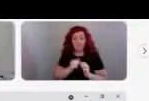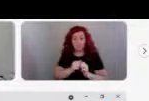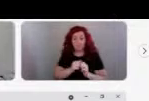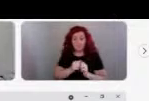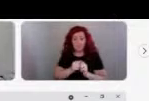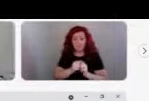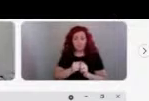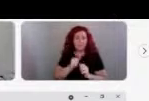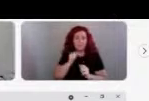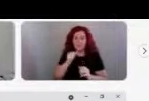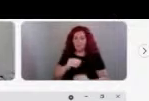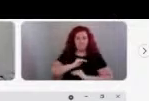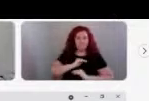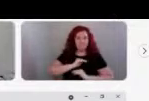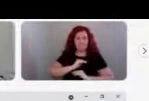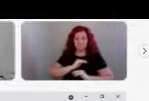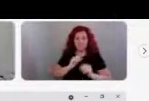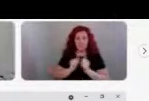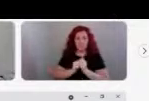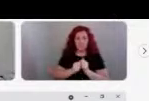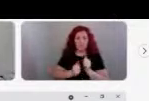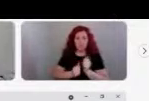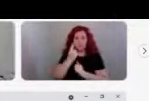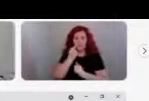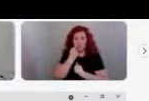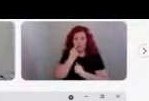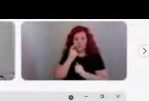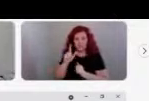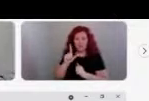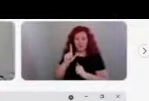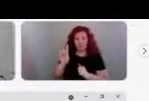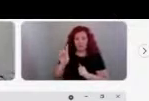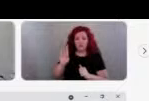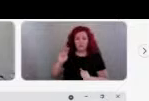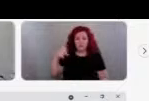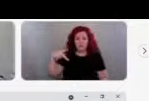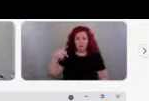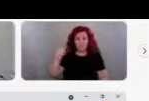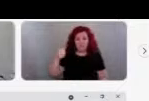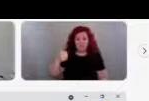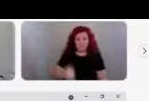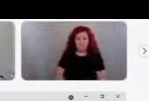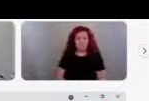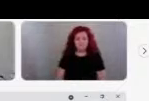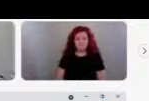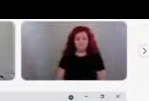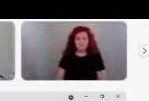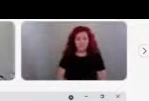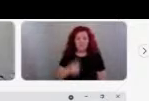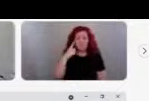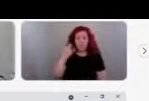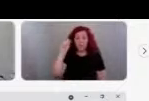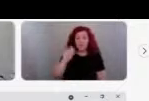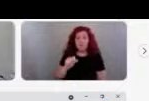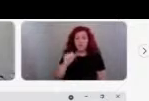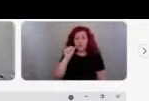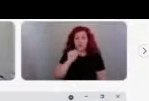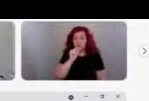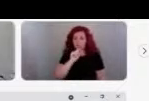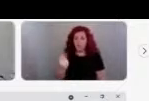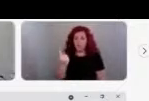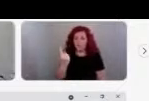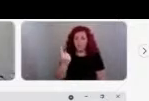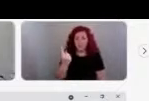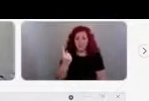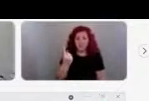form of the latest legislative district mapped in in southern arizona particularly i